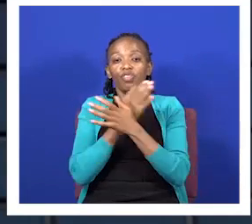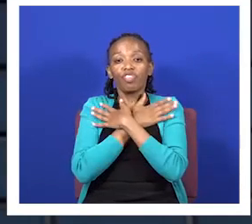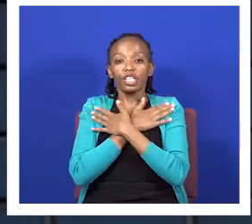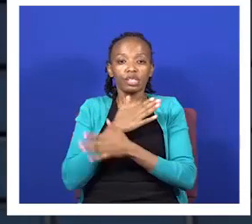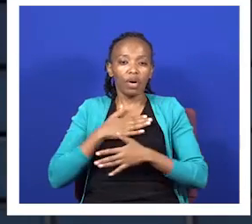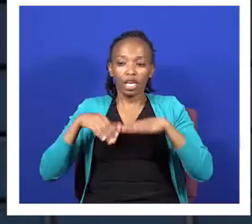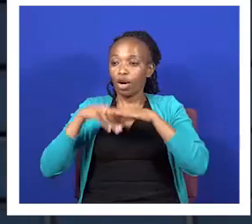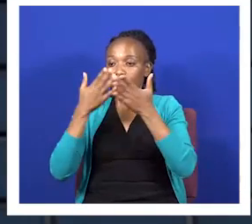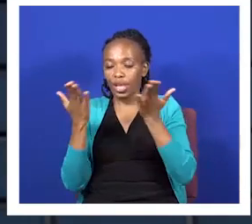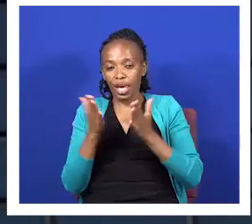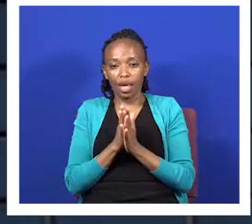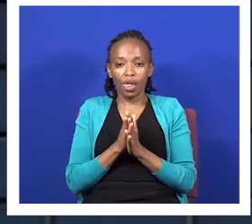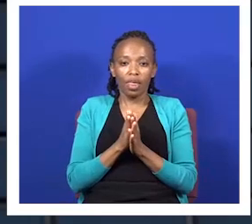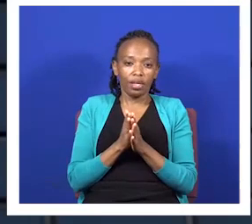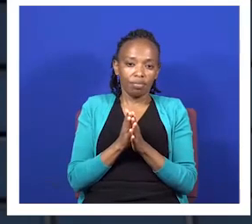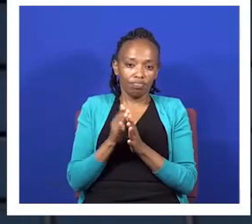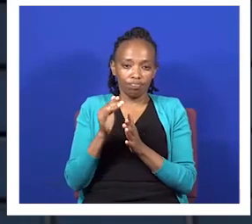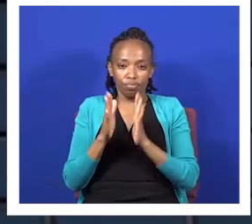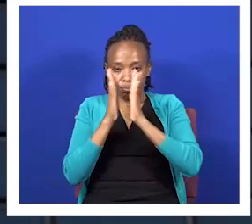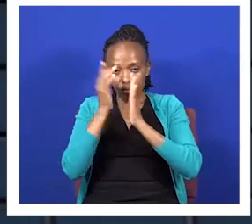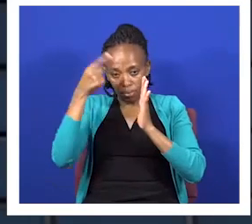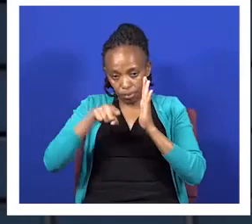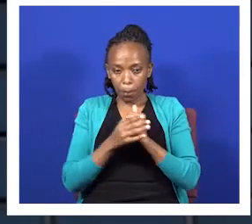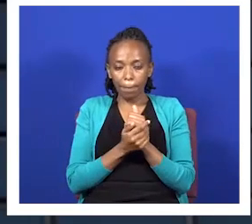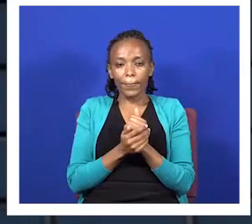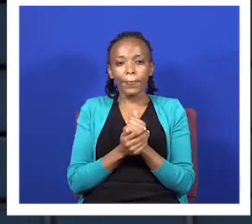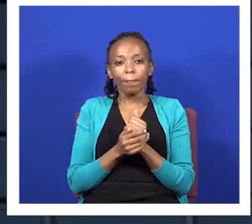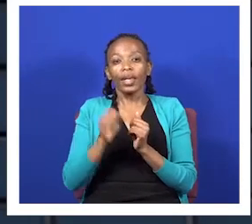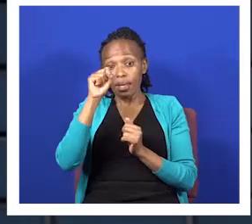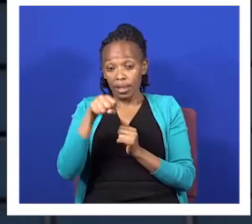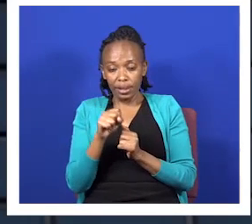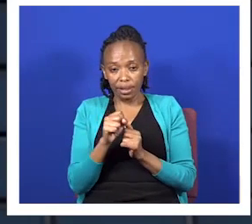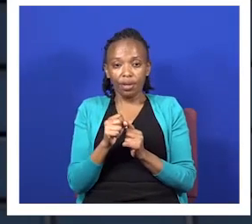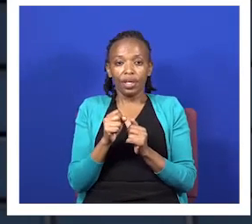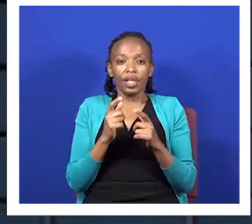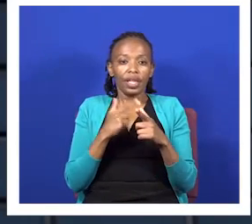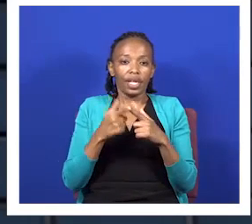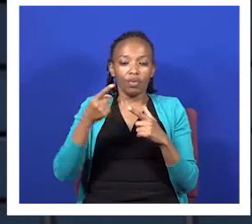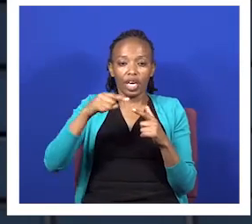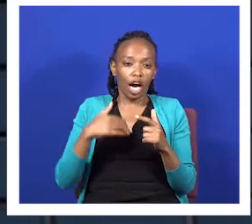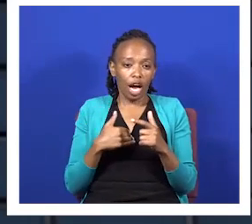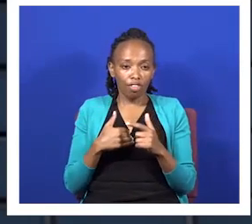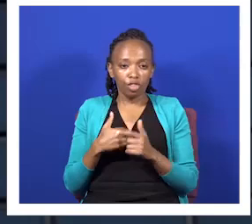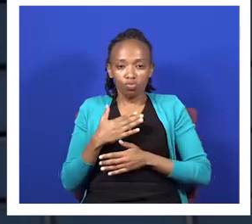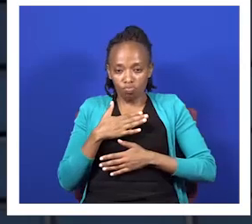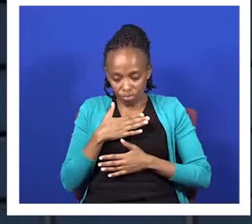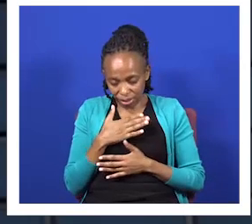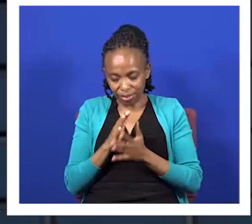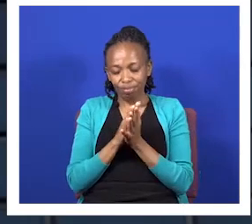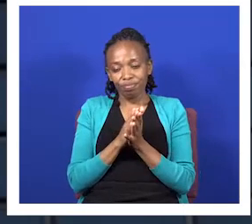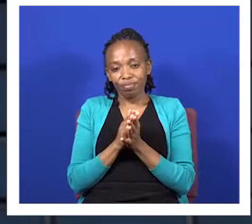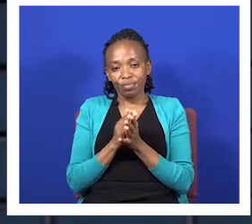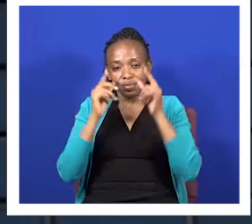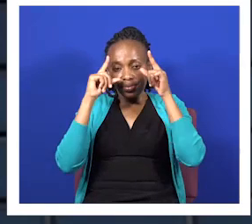friends outside. Me too. Please pray for us. I pray for you. Yes. Mm-hmm. Okay. Then we have to bow our